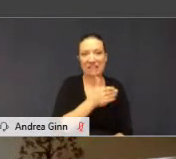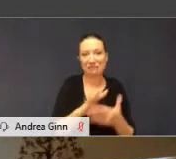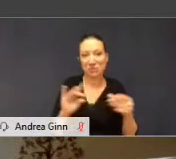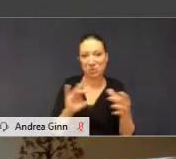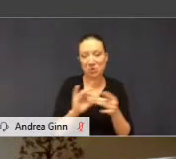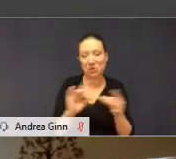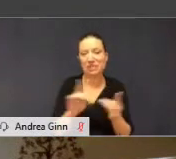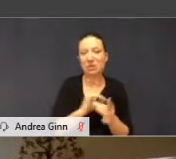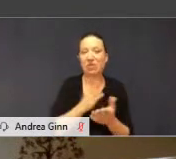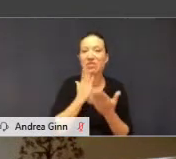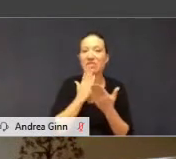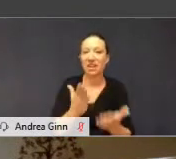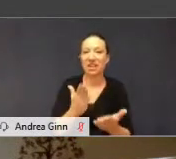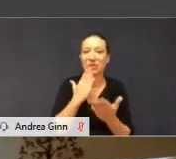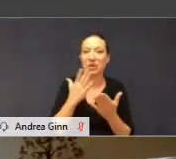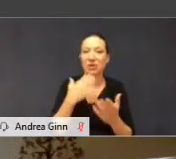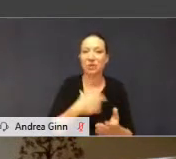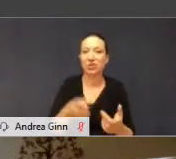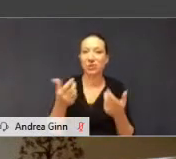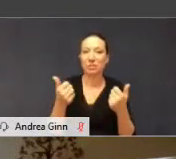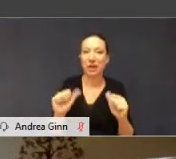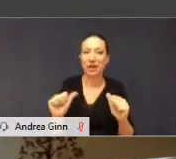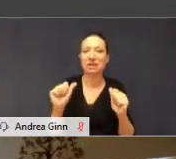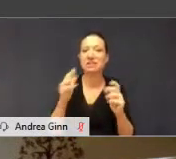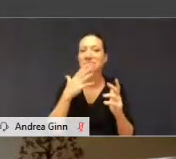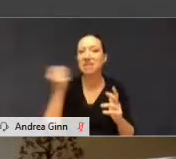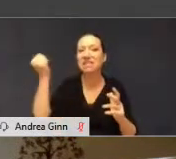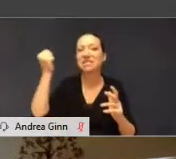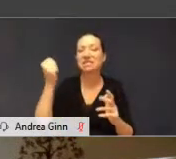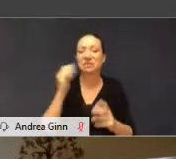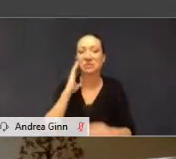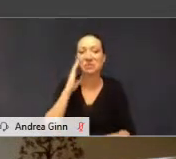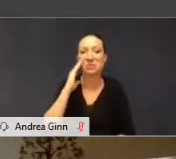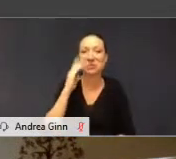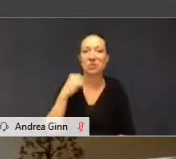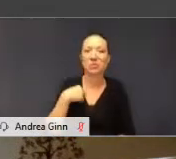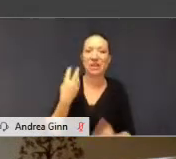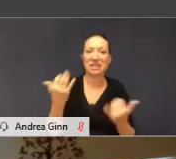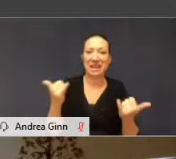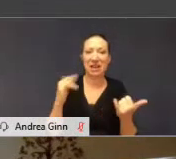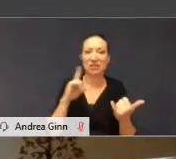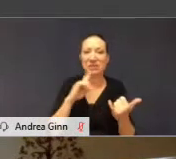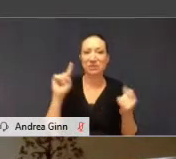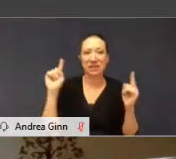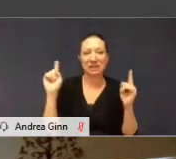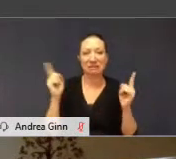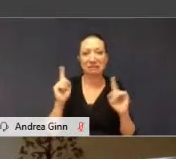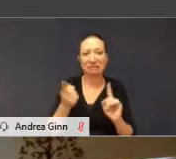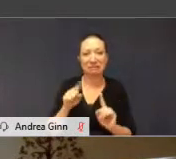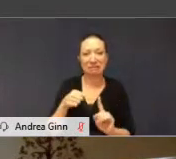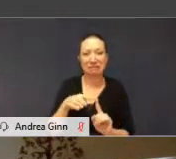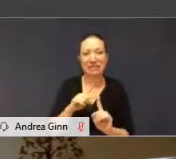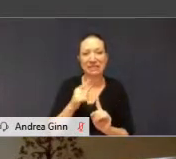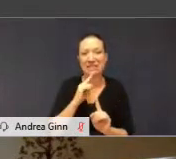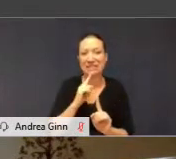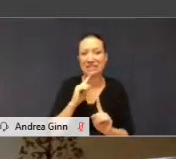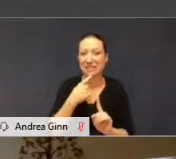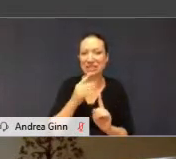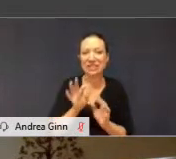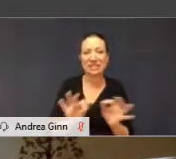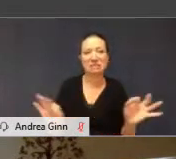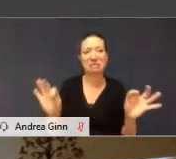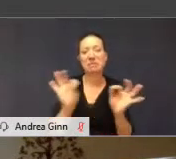best in your endeavor because, you know, we're just getting down to the most critical of the critical basic